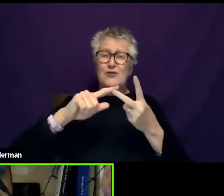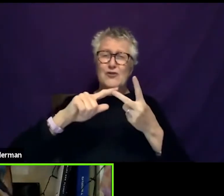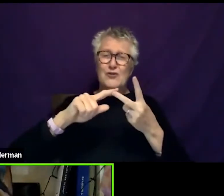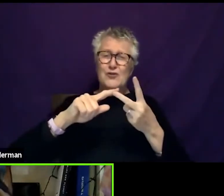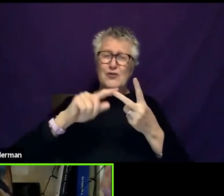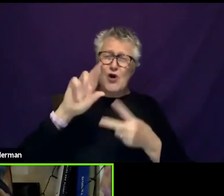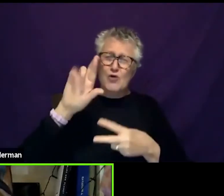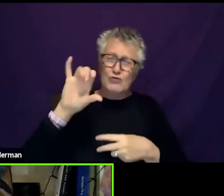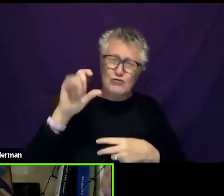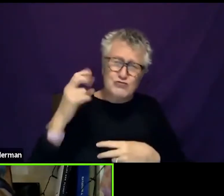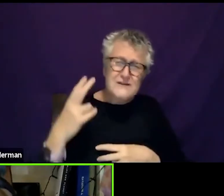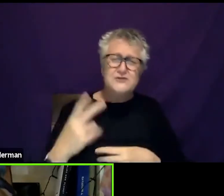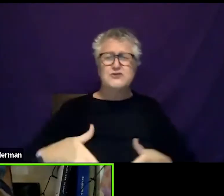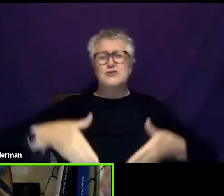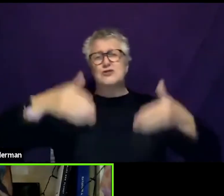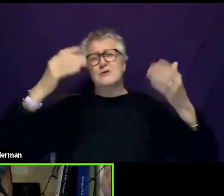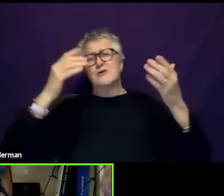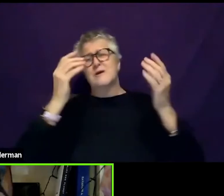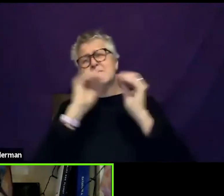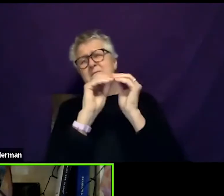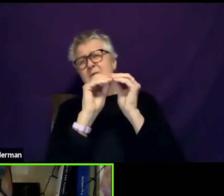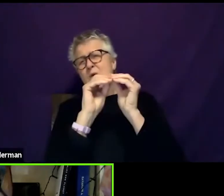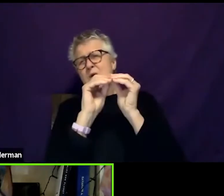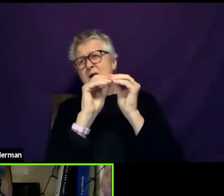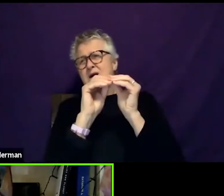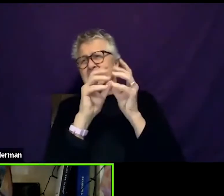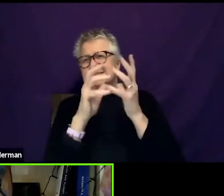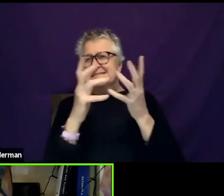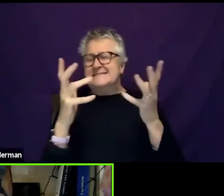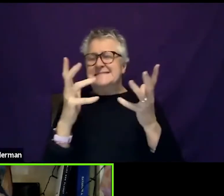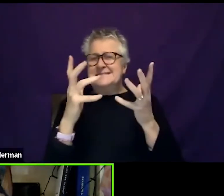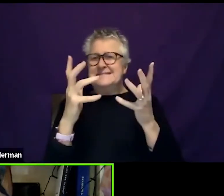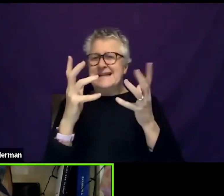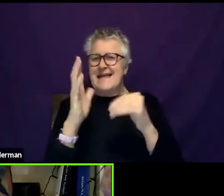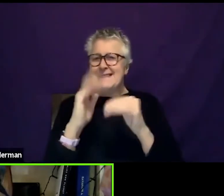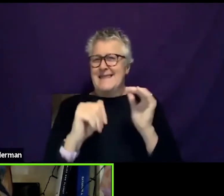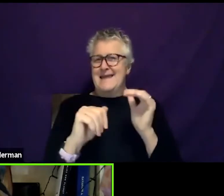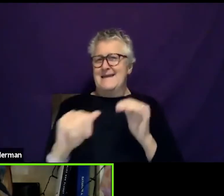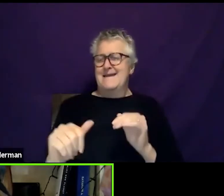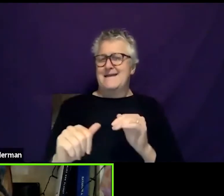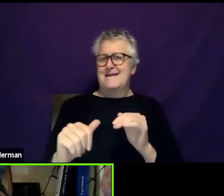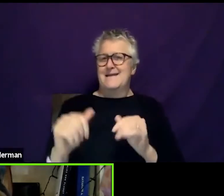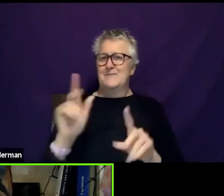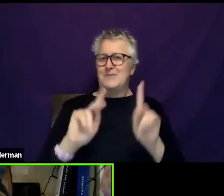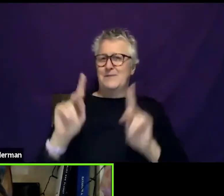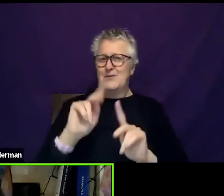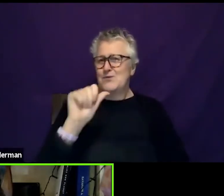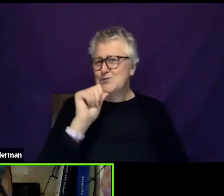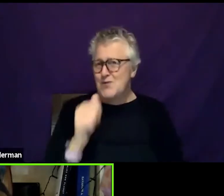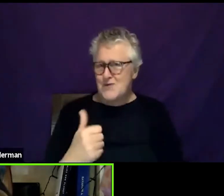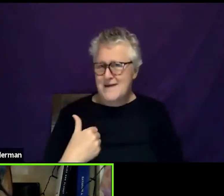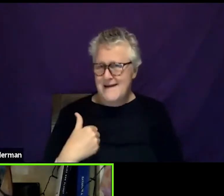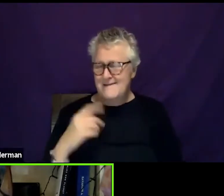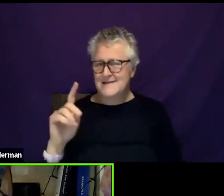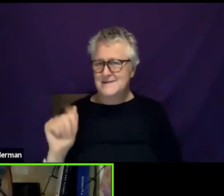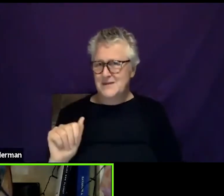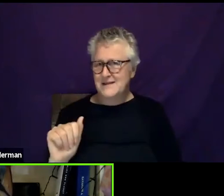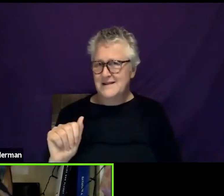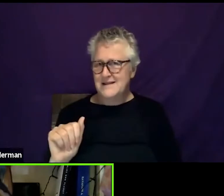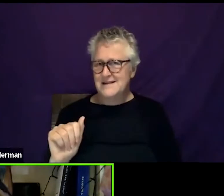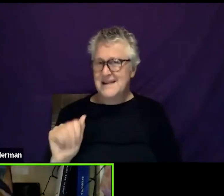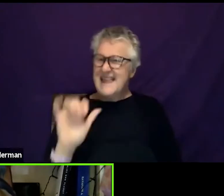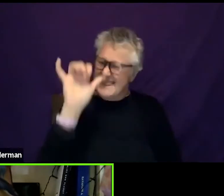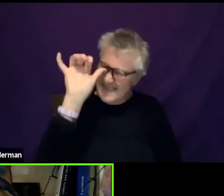given credit for. And that is the story that we need to tell. And that is the connection that we need to